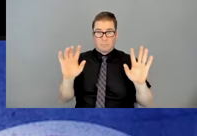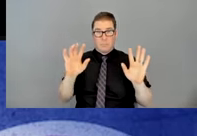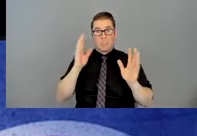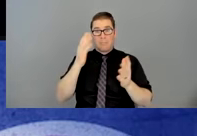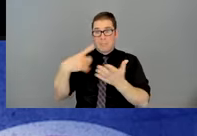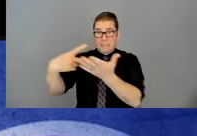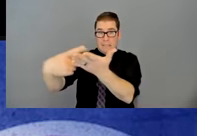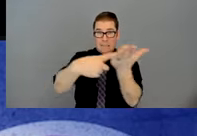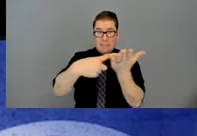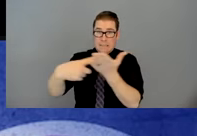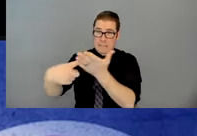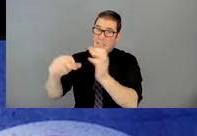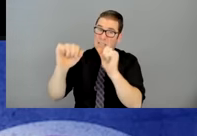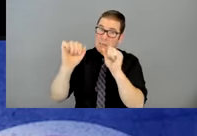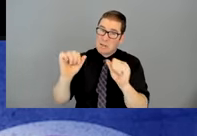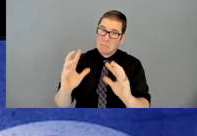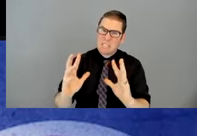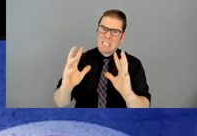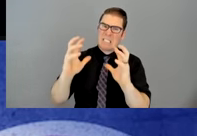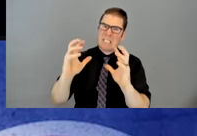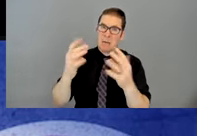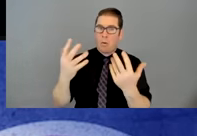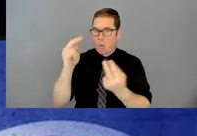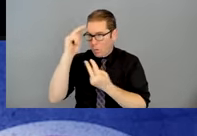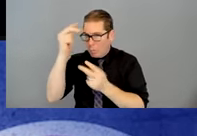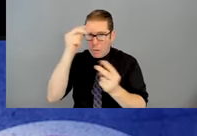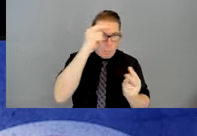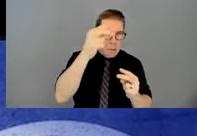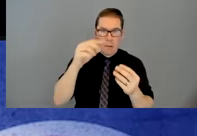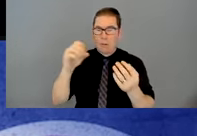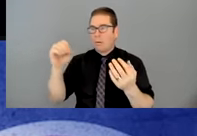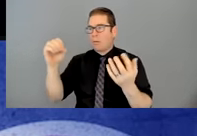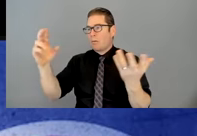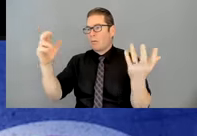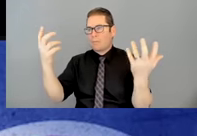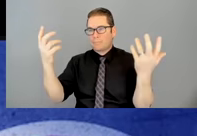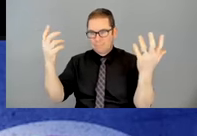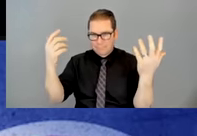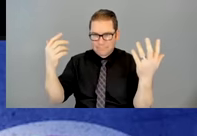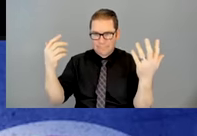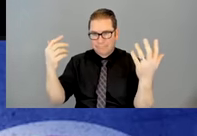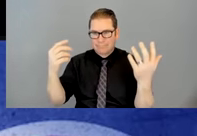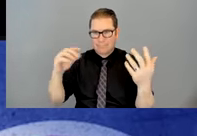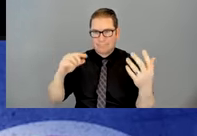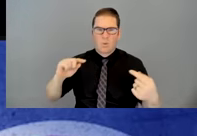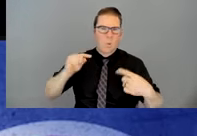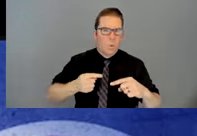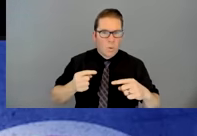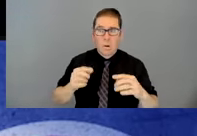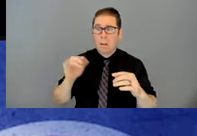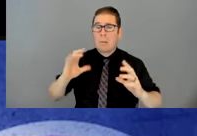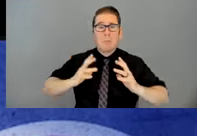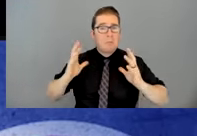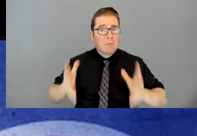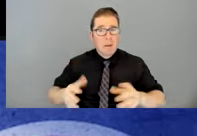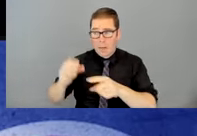hurt feelings, some misunderstandings, and that's okay. We can all have our own opinions. We're going